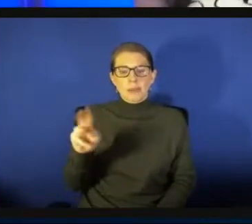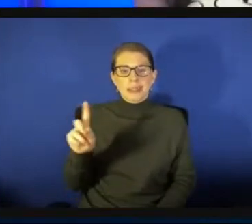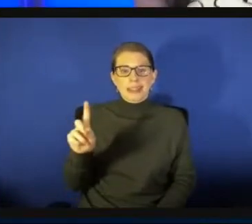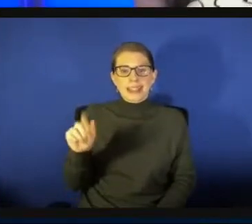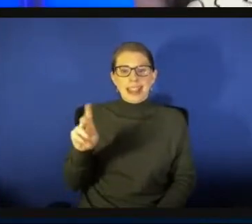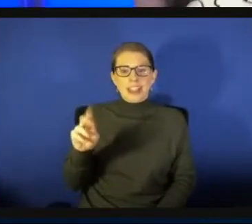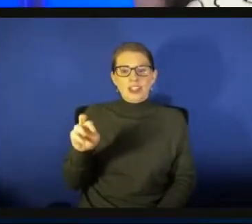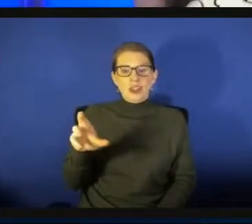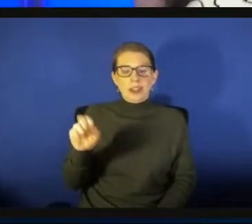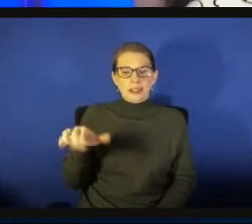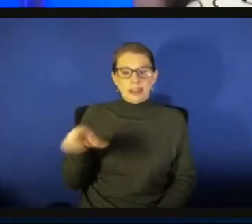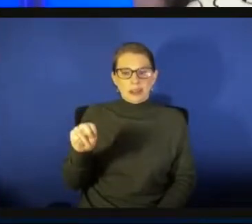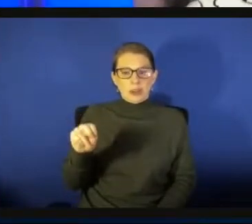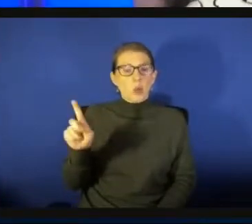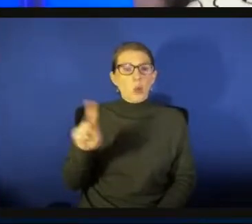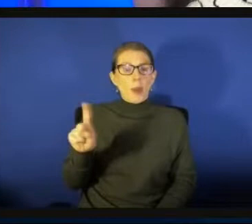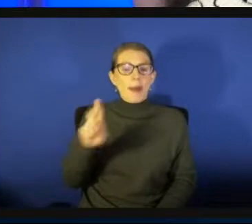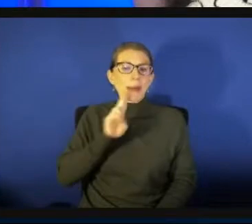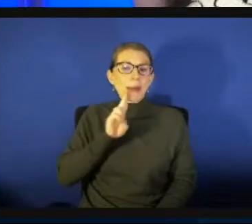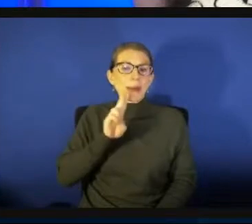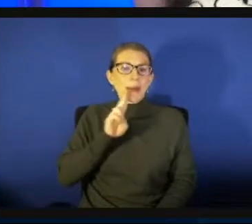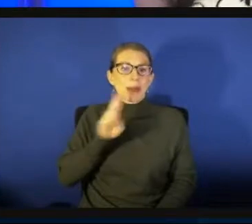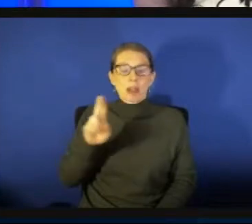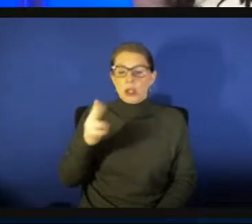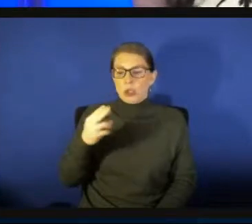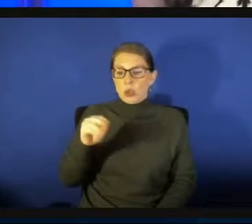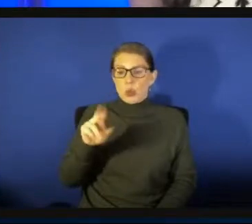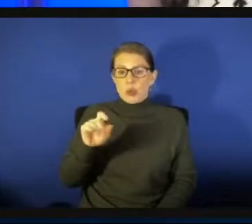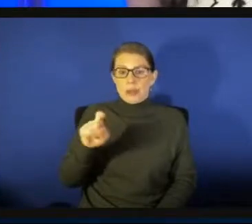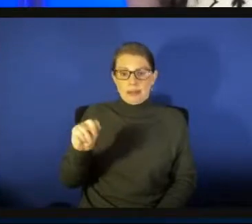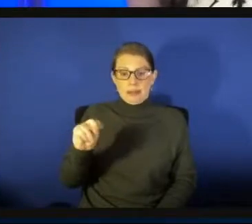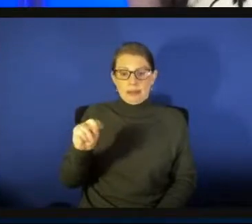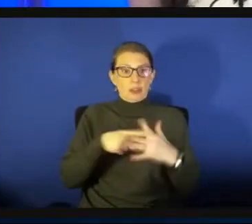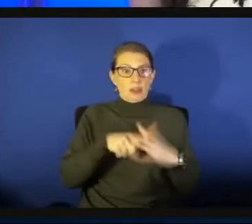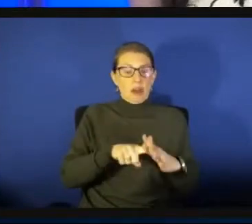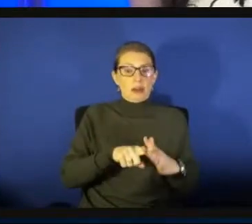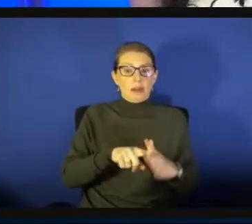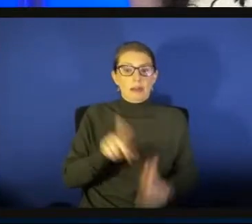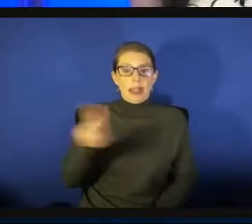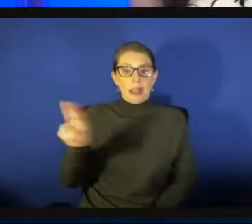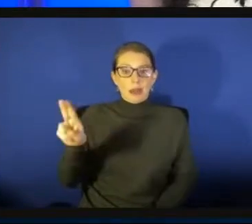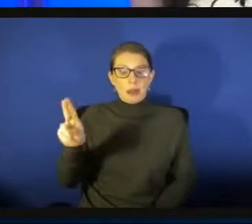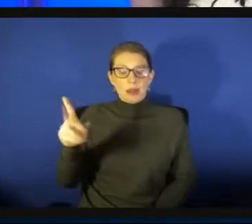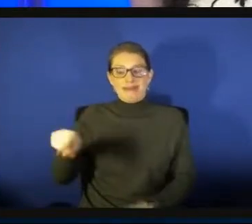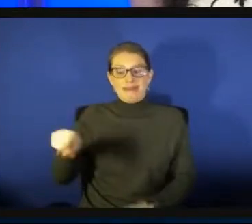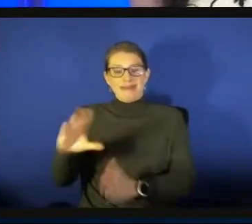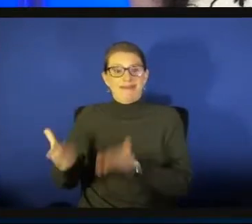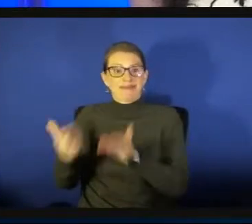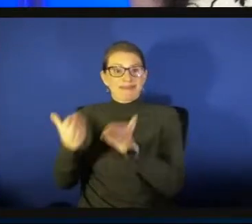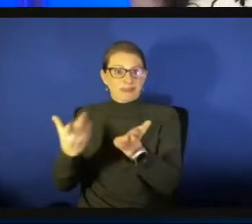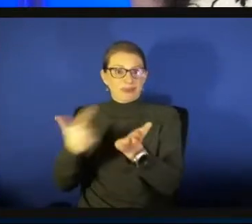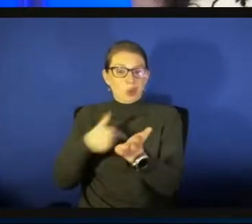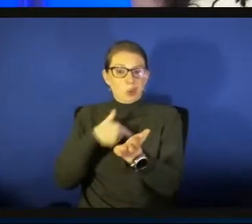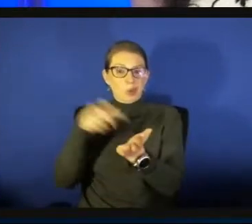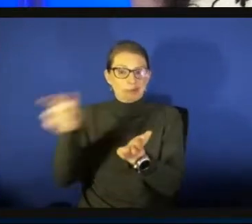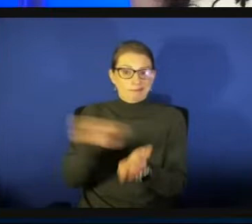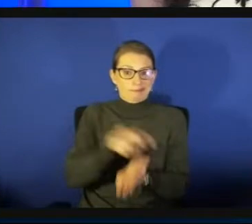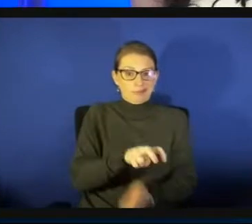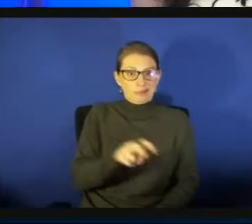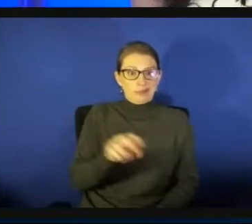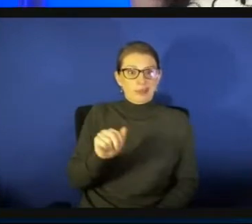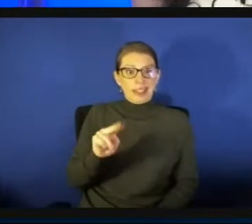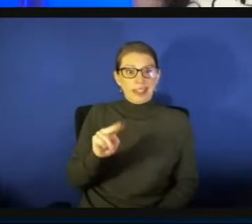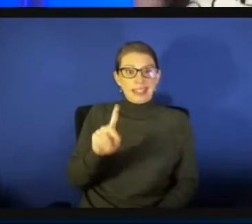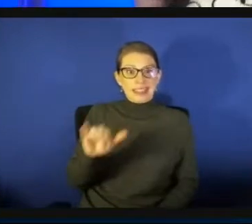in Houston. So we started at the University of Kansas, and they actually suggested that we go to MD Anderson because they